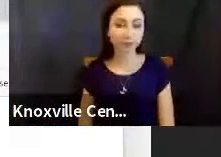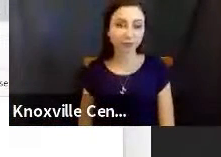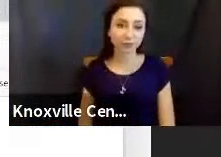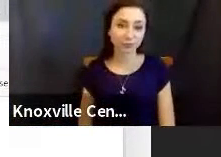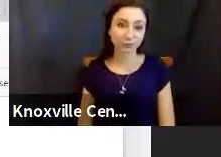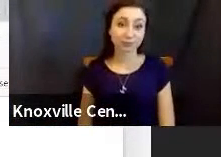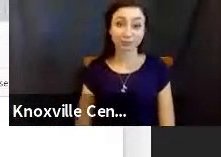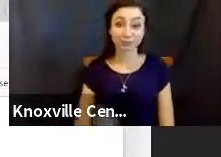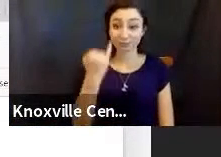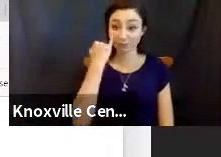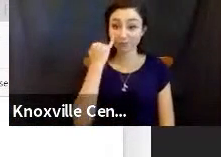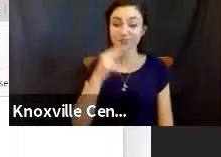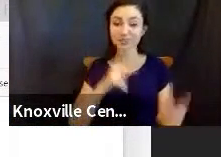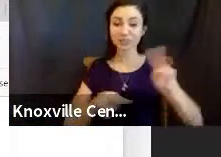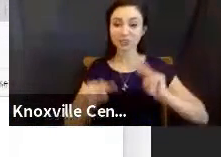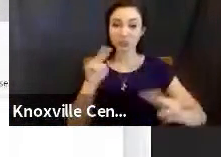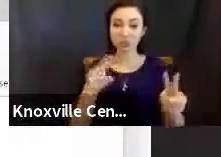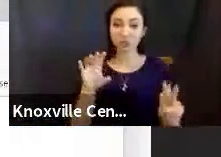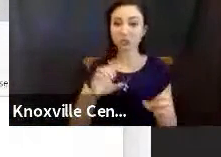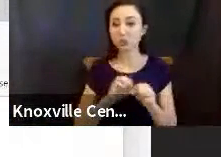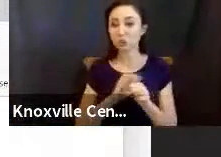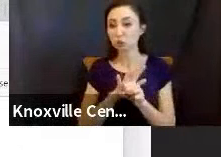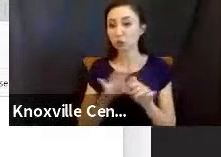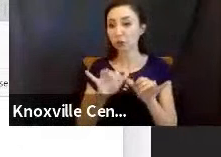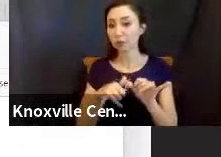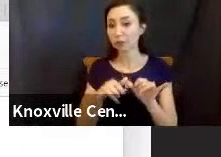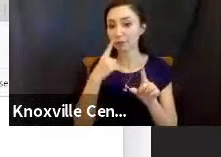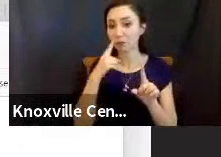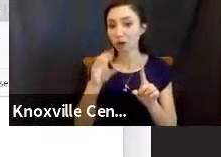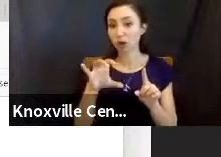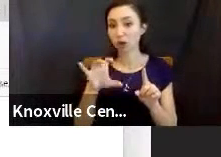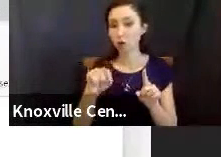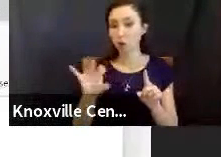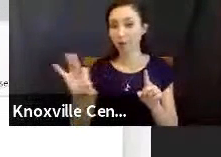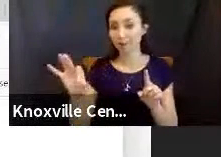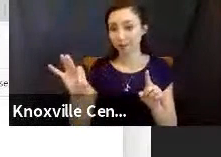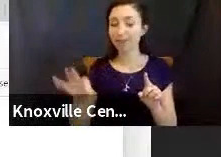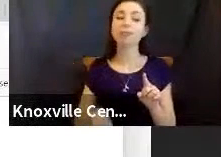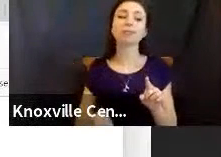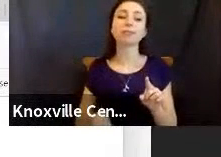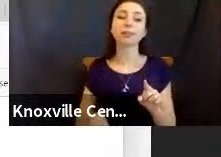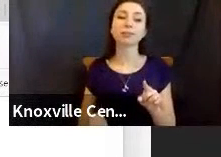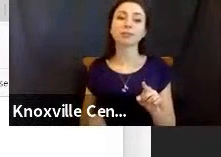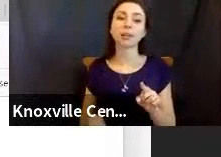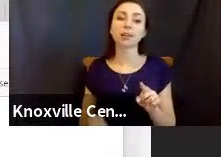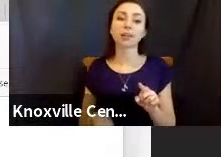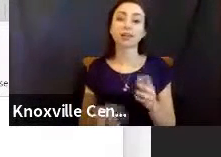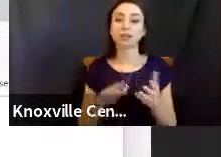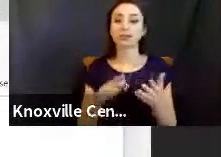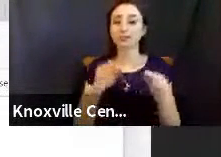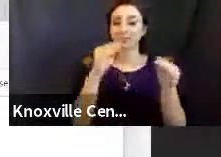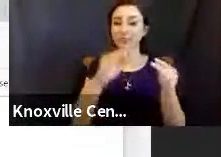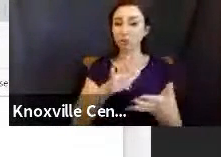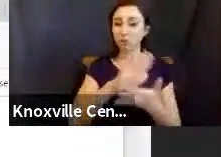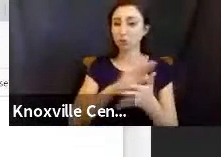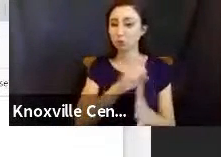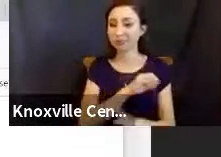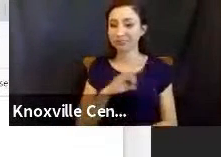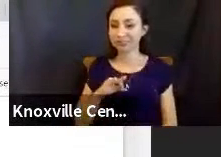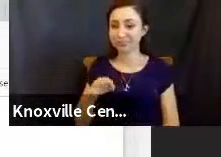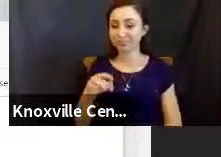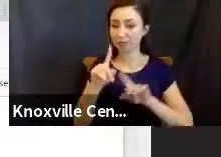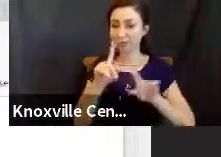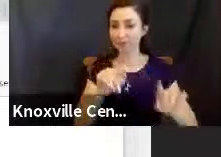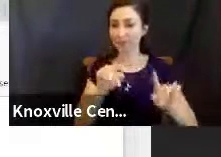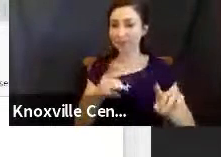If you look at our COVID metrics for October the 9th, the teacher and school staff attendance is yellow, but we